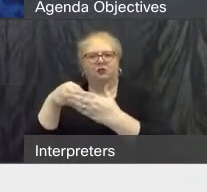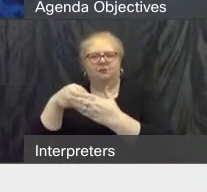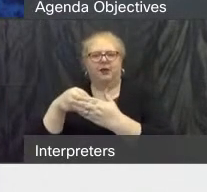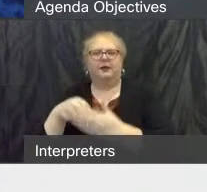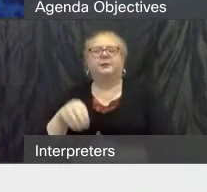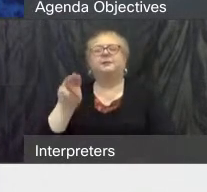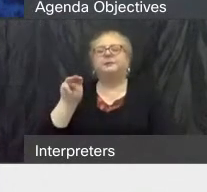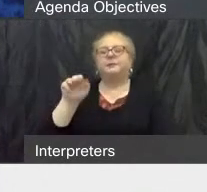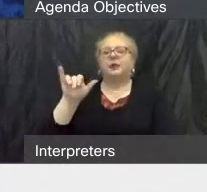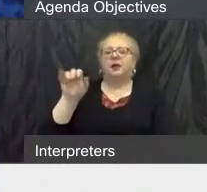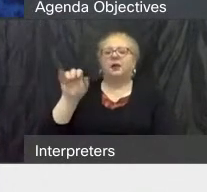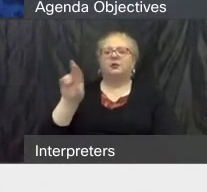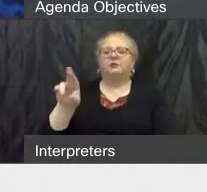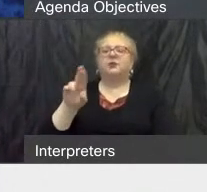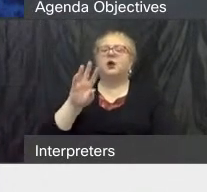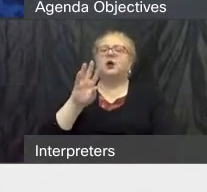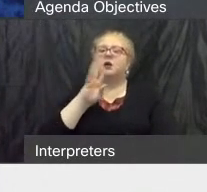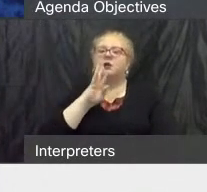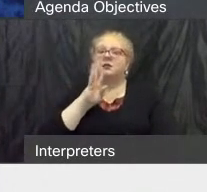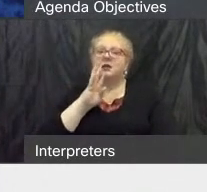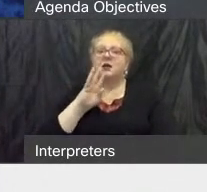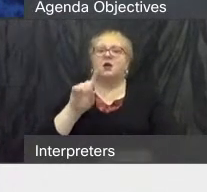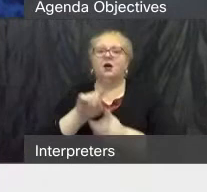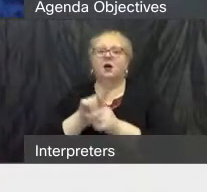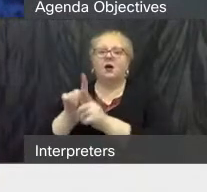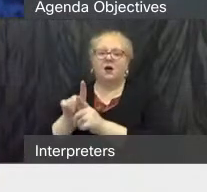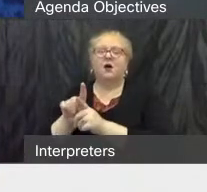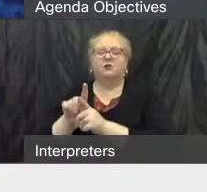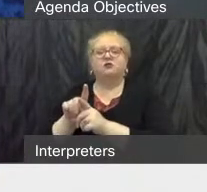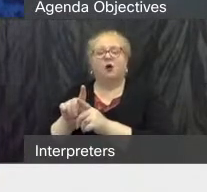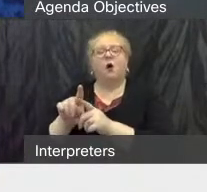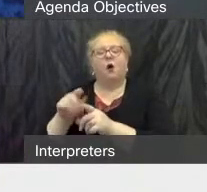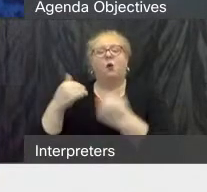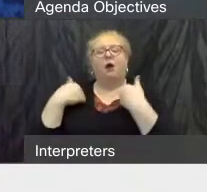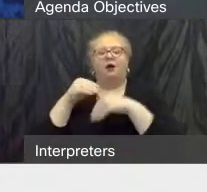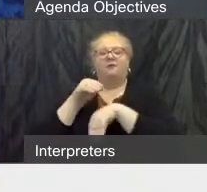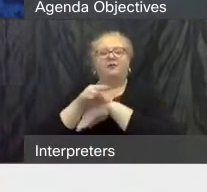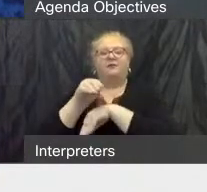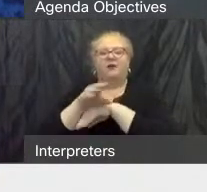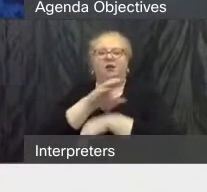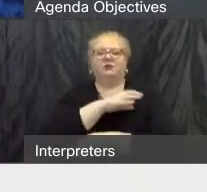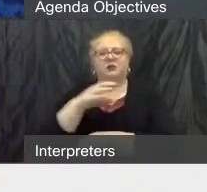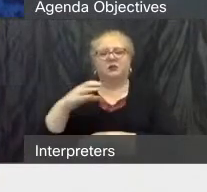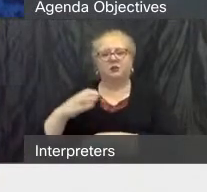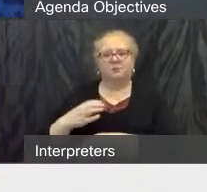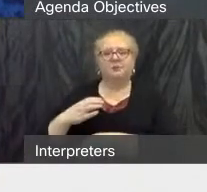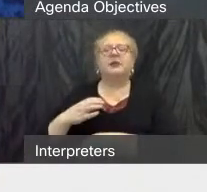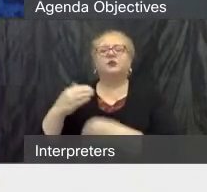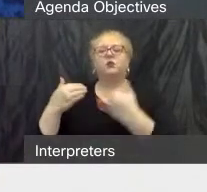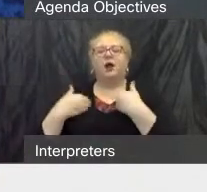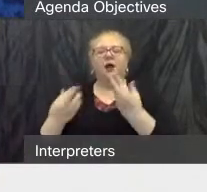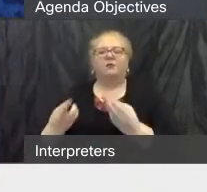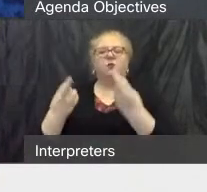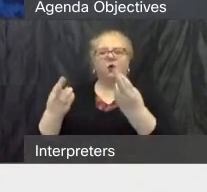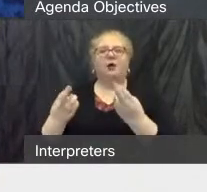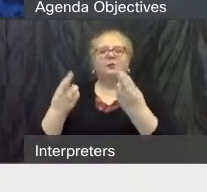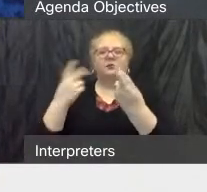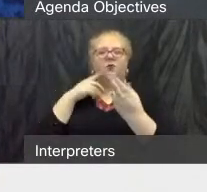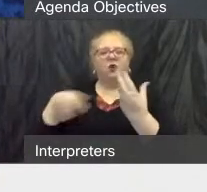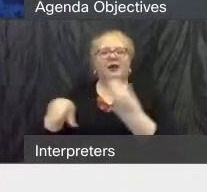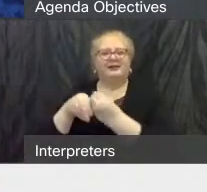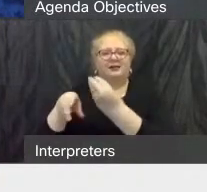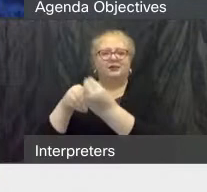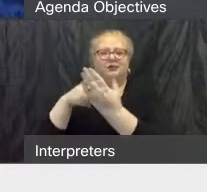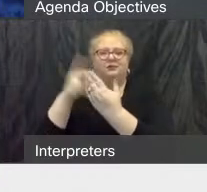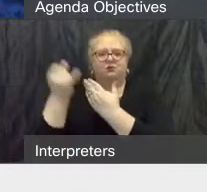and again, this board passed an advisory committee to come up with recommendations on additional projects. We know the city director, Wyrick,